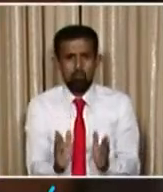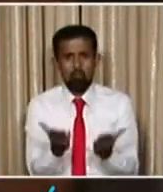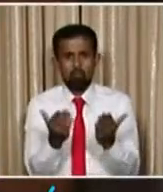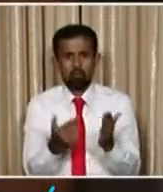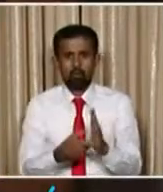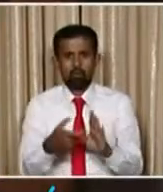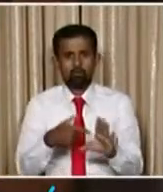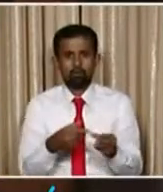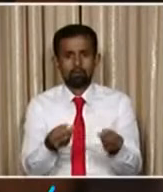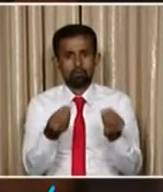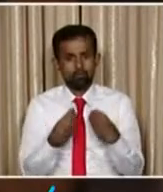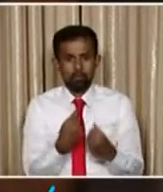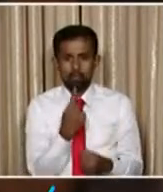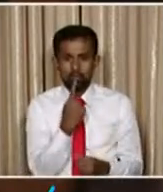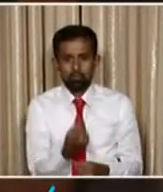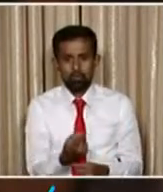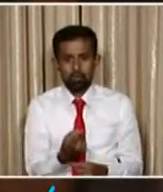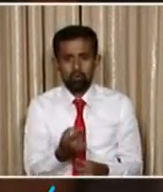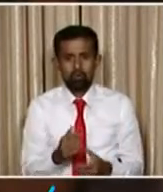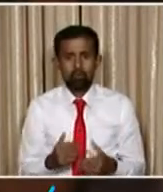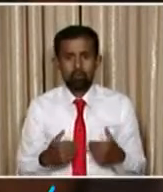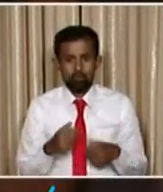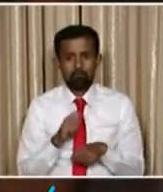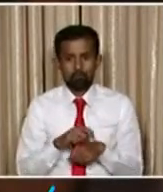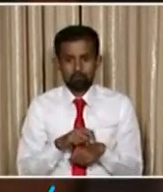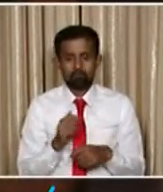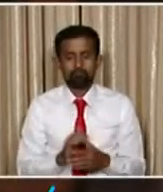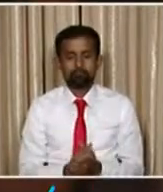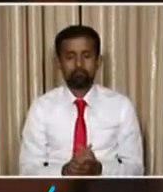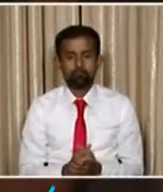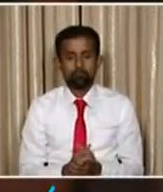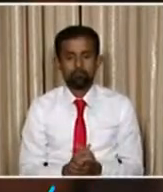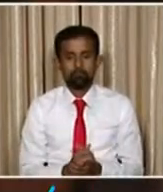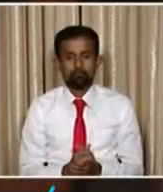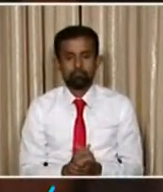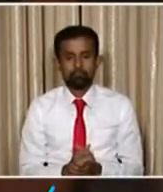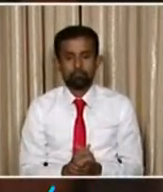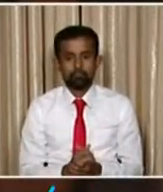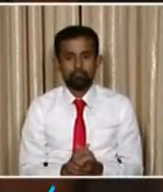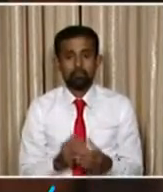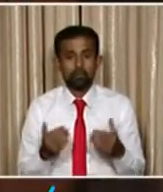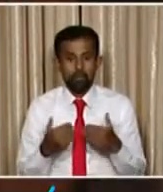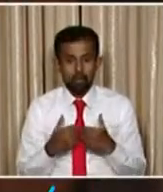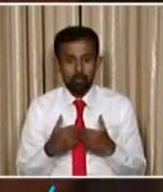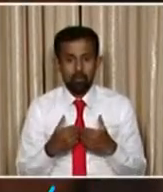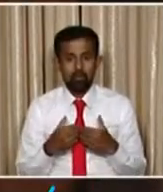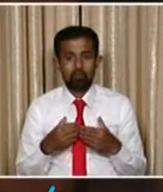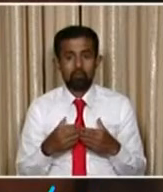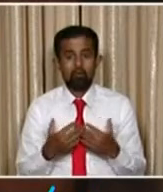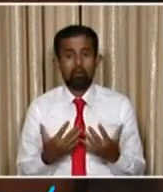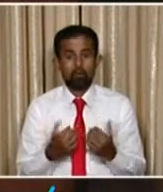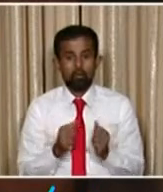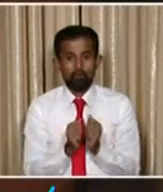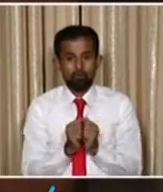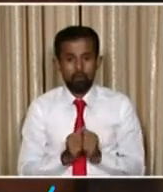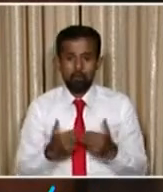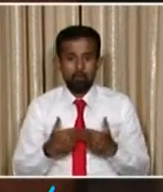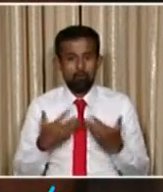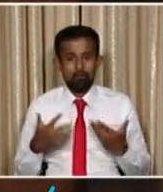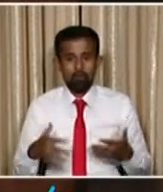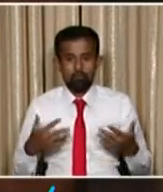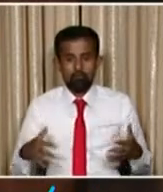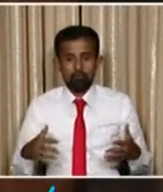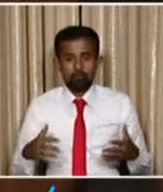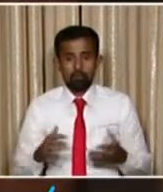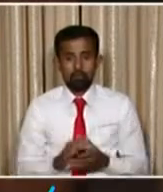you. Sir, my time. Sir, in the interest of time, our part. Sir, in the interest of time, I would like to Thank continue you. my speech. I am thankful